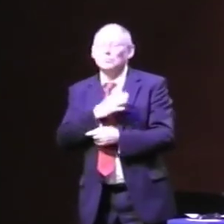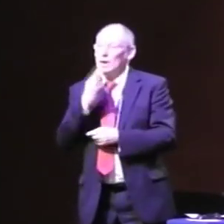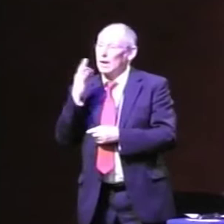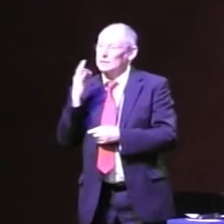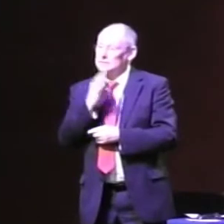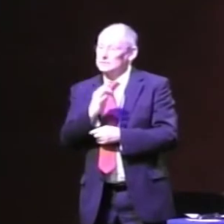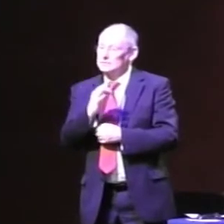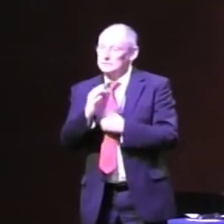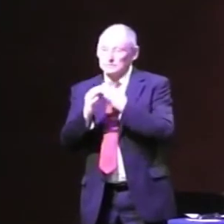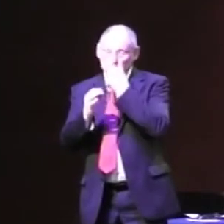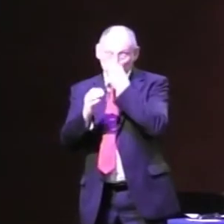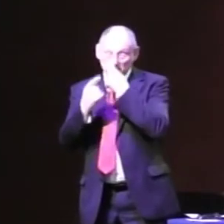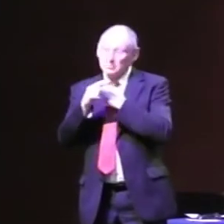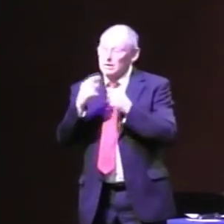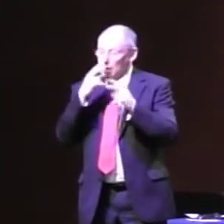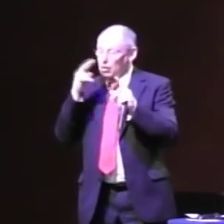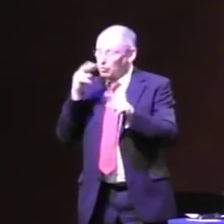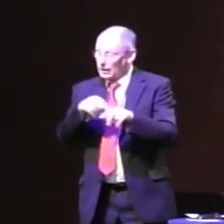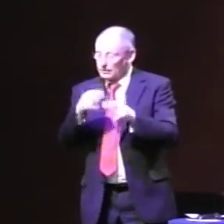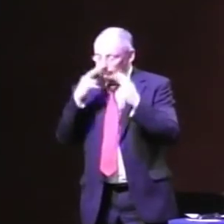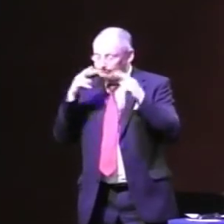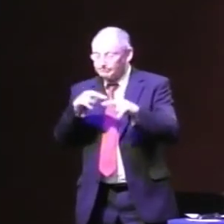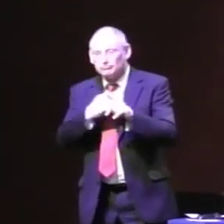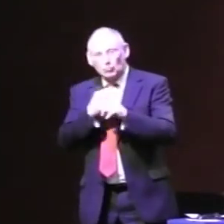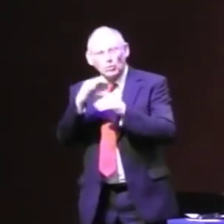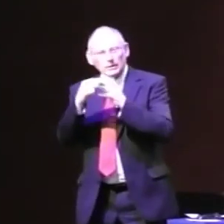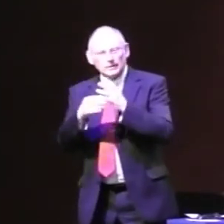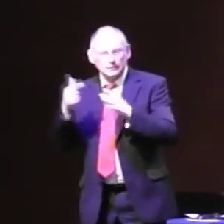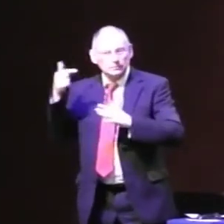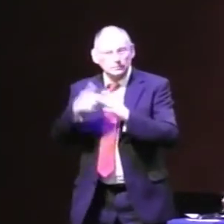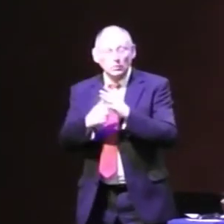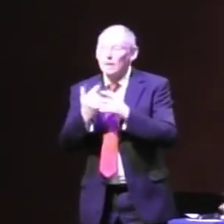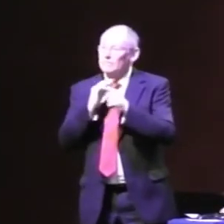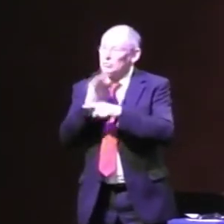that this is looked at in much more detail, that any future